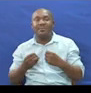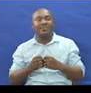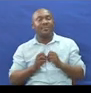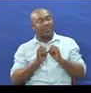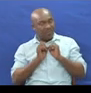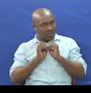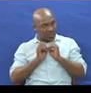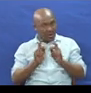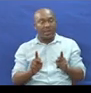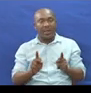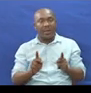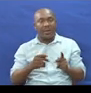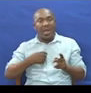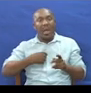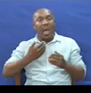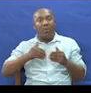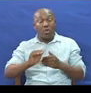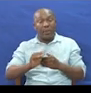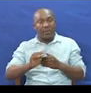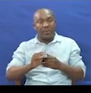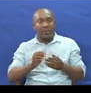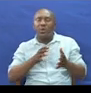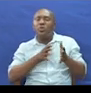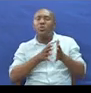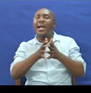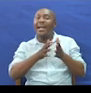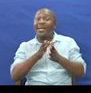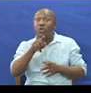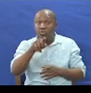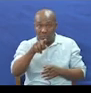Okay, now I'm going to narrate you a very nice story.